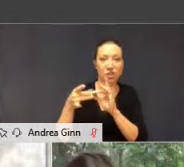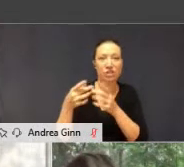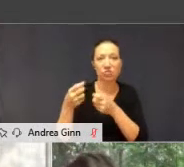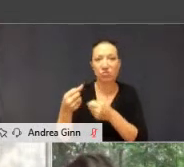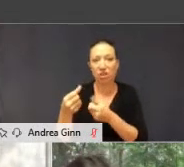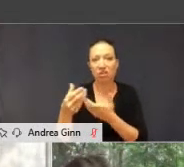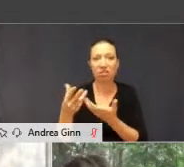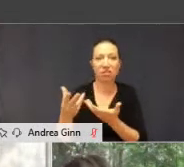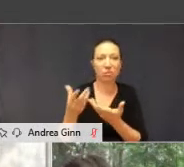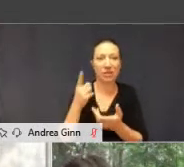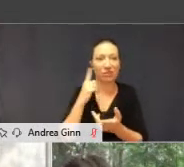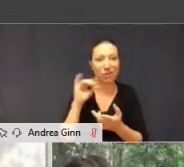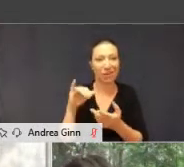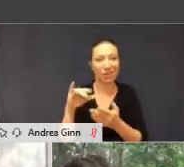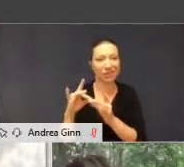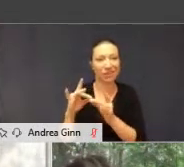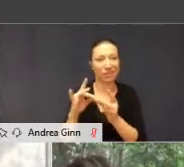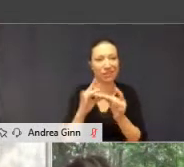working?